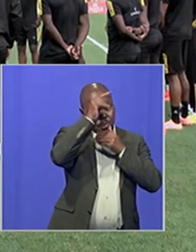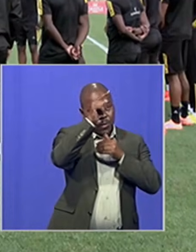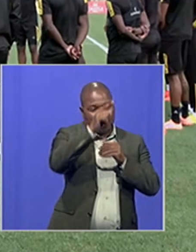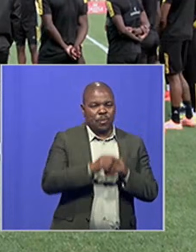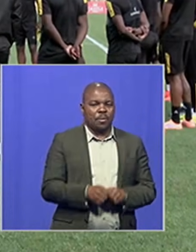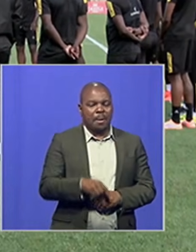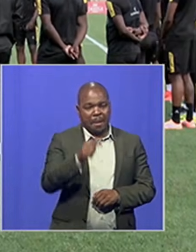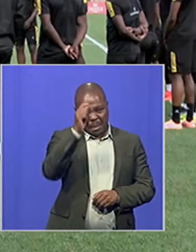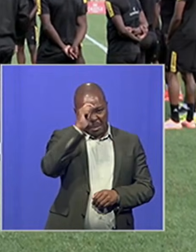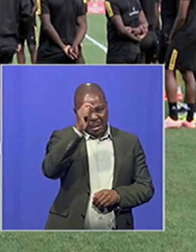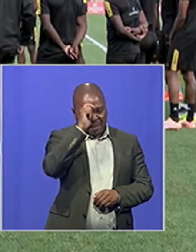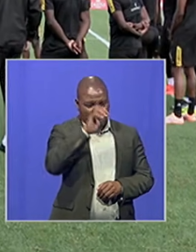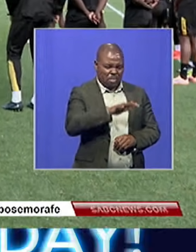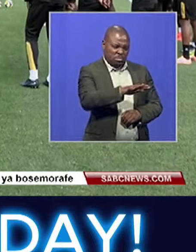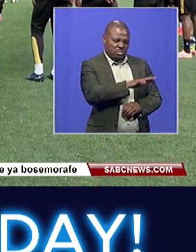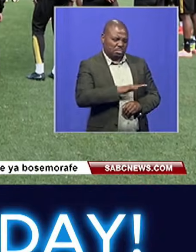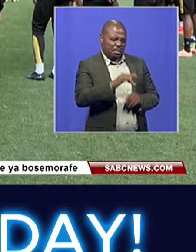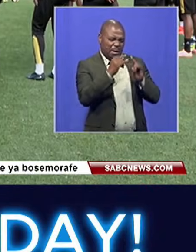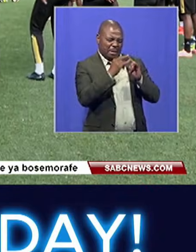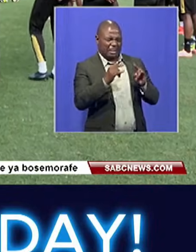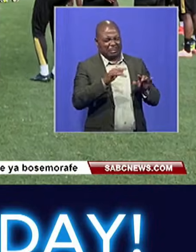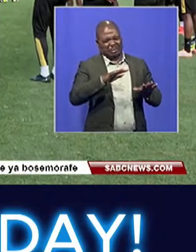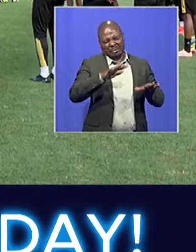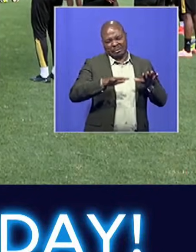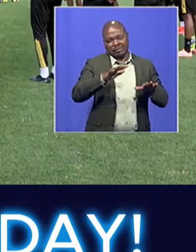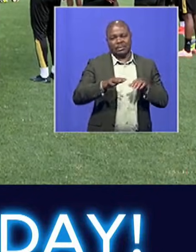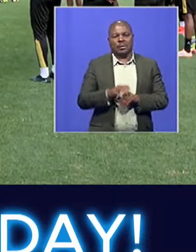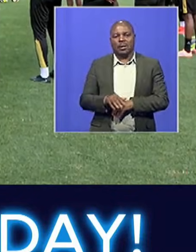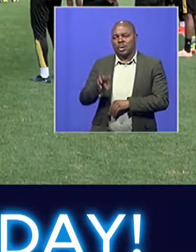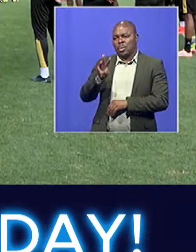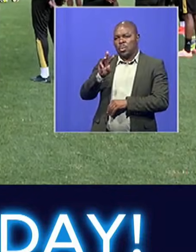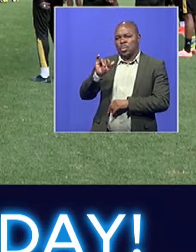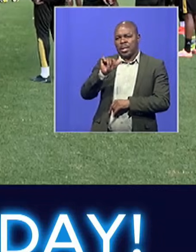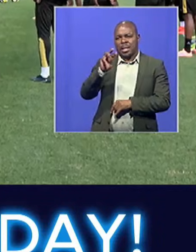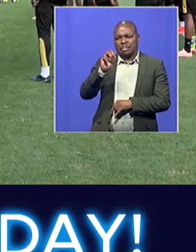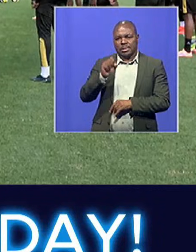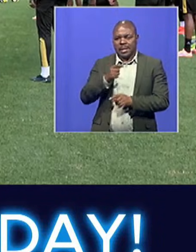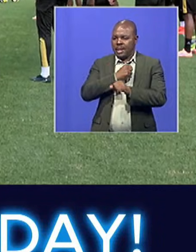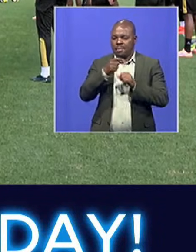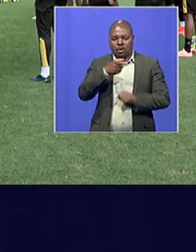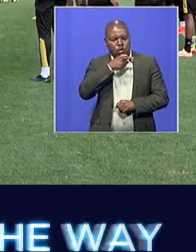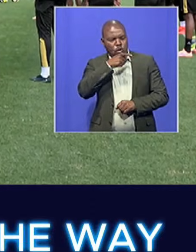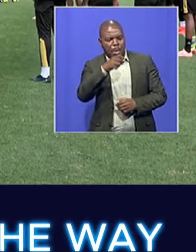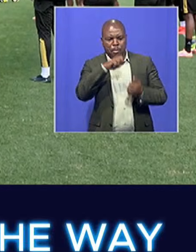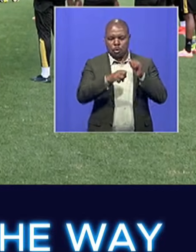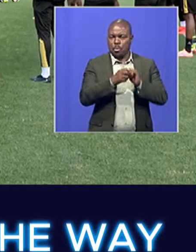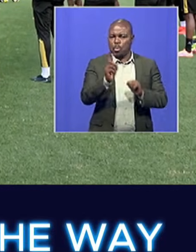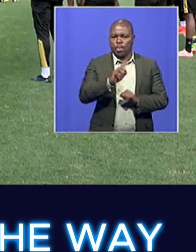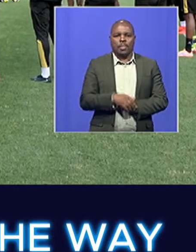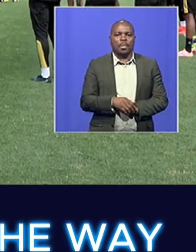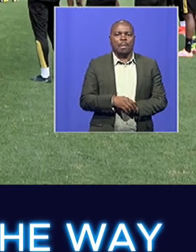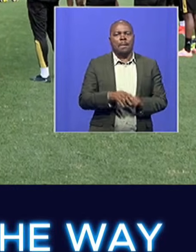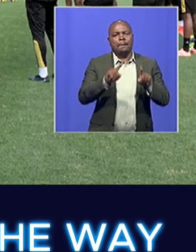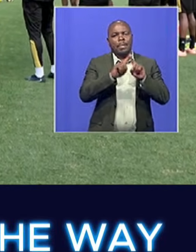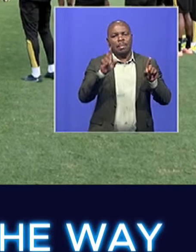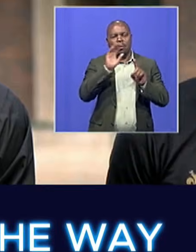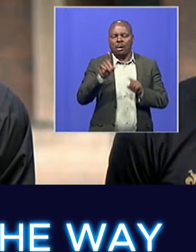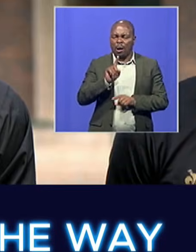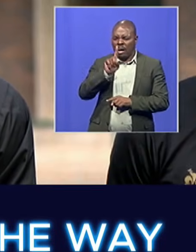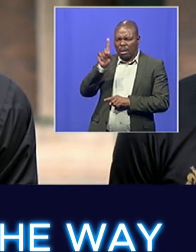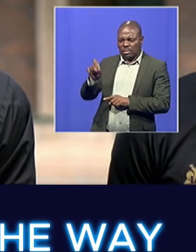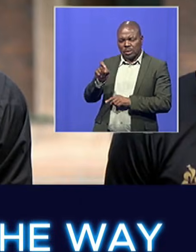kwa kampeng a ne a lebega a le maswe. William ga ka bolela gore mathata ke afe mme dipotso mabapi le dipuo